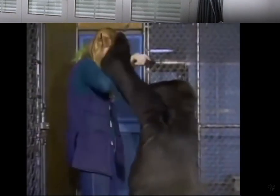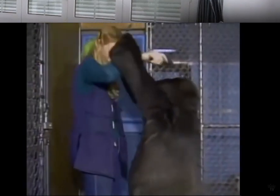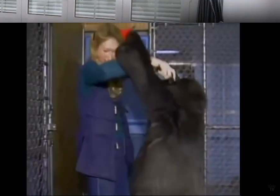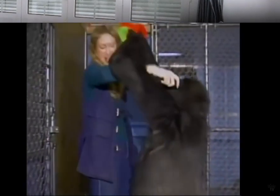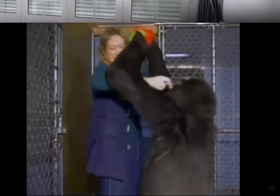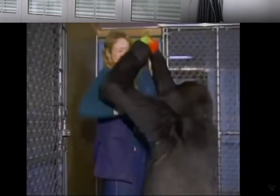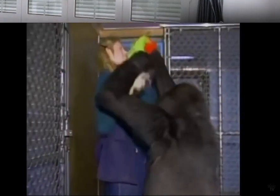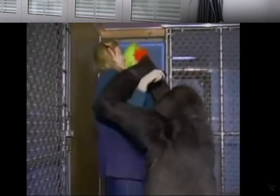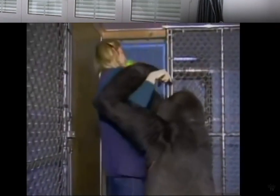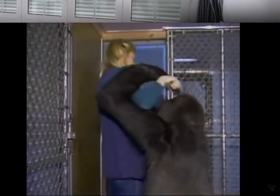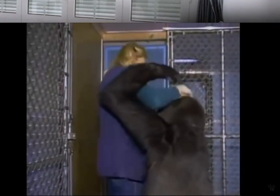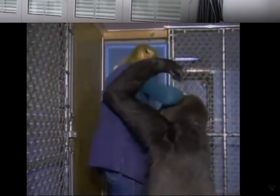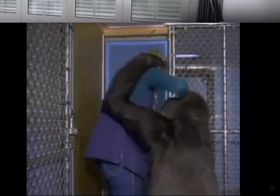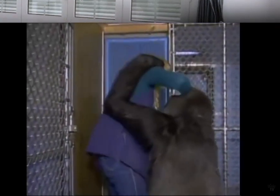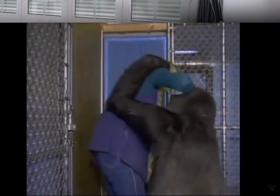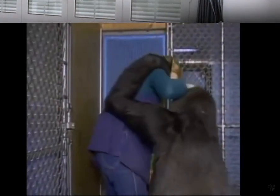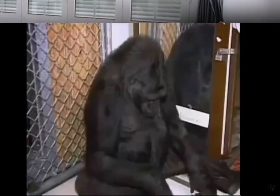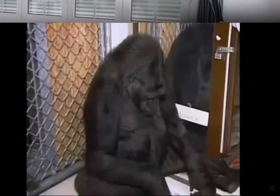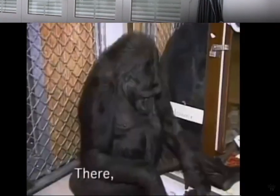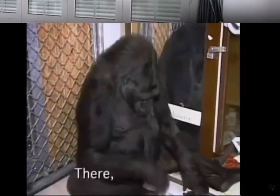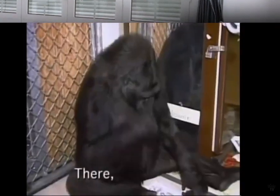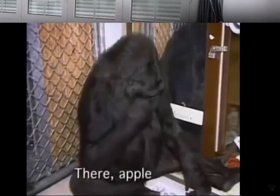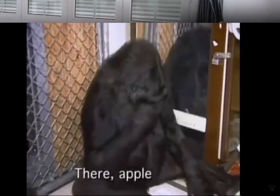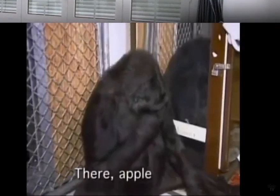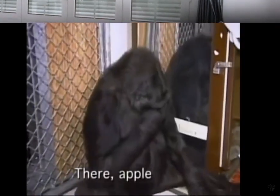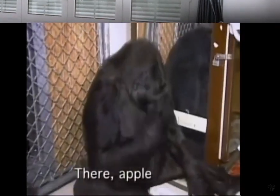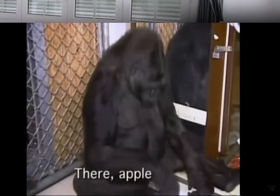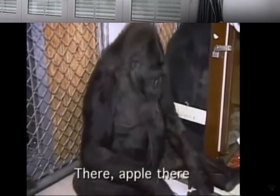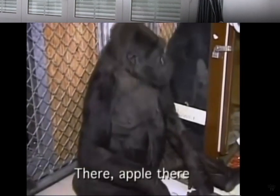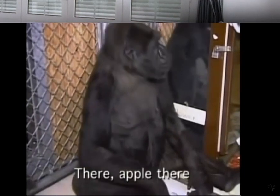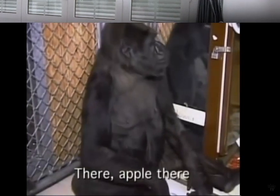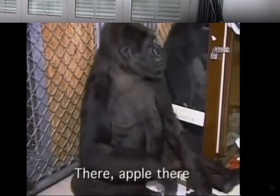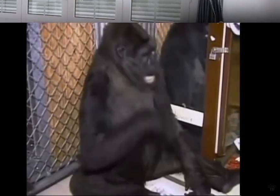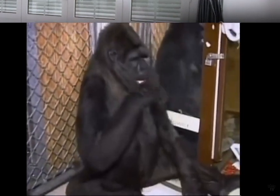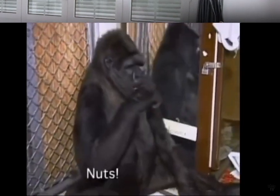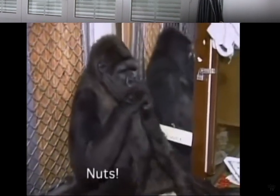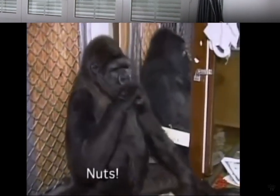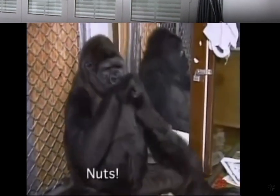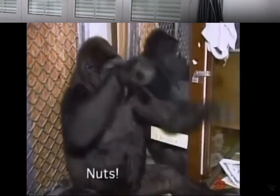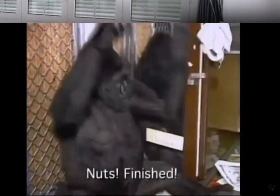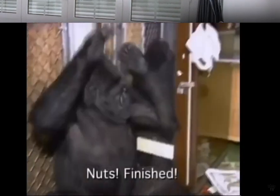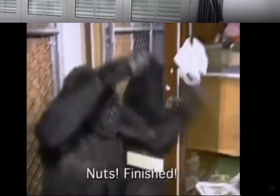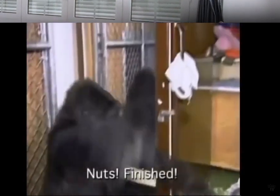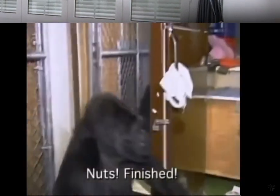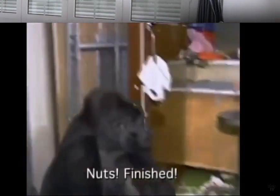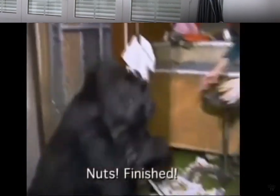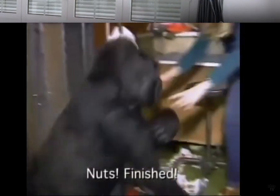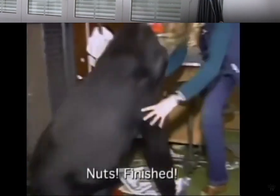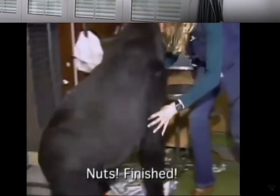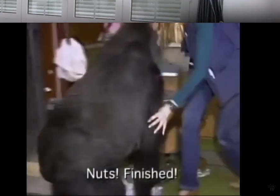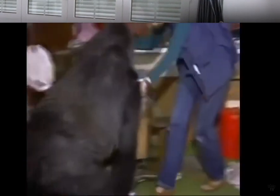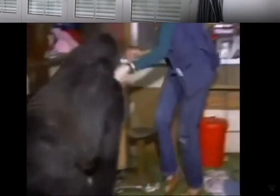get you! You're so intelligent. She can be very stubborn, very willful.